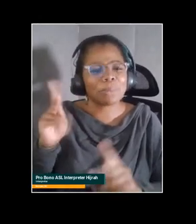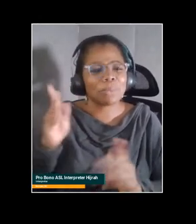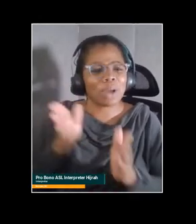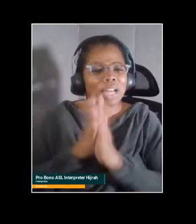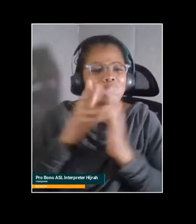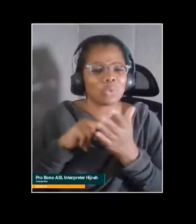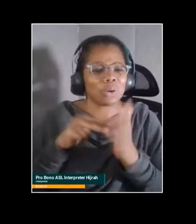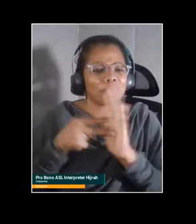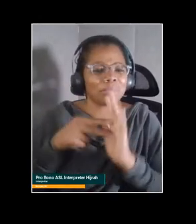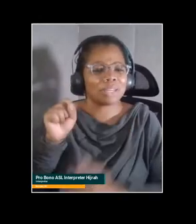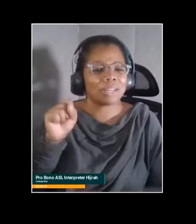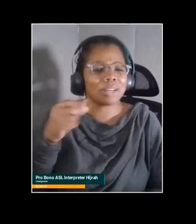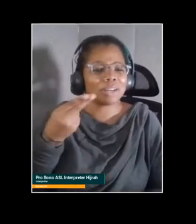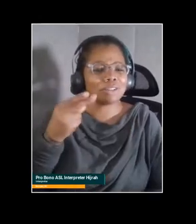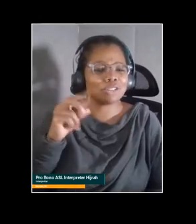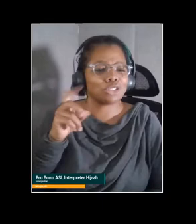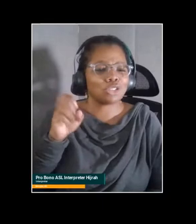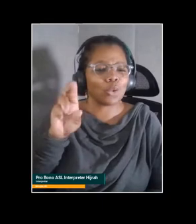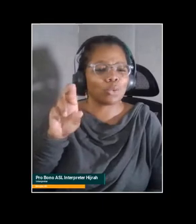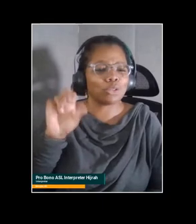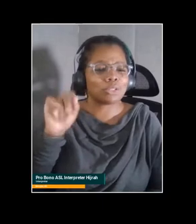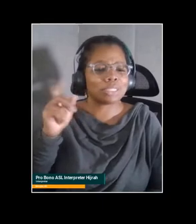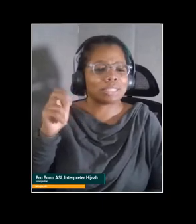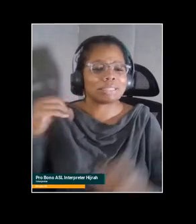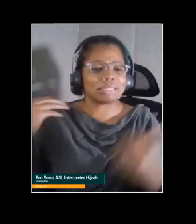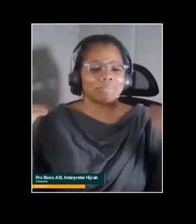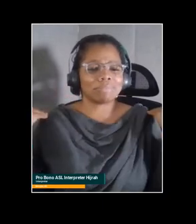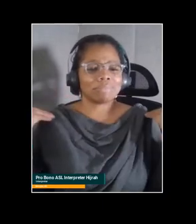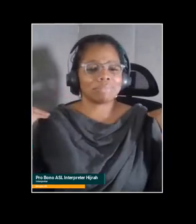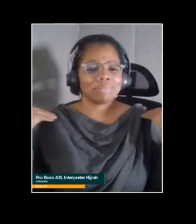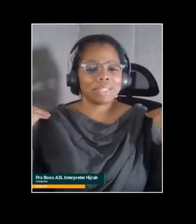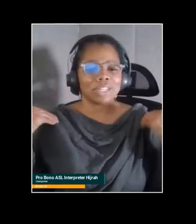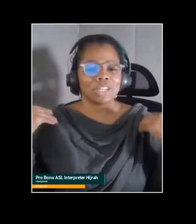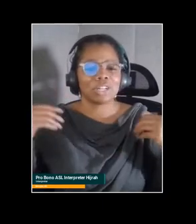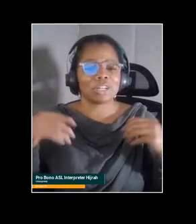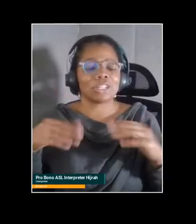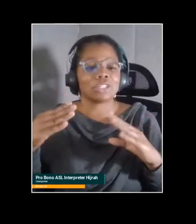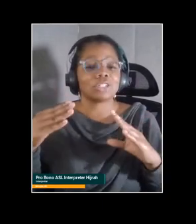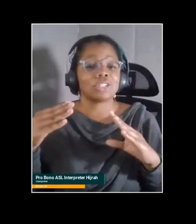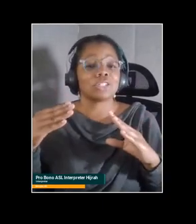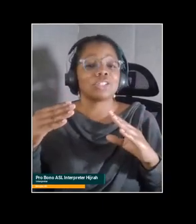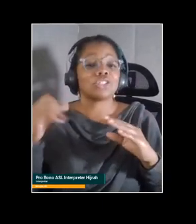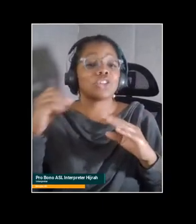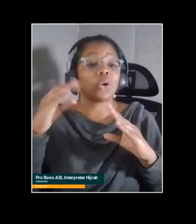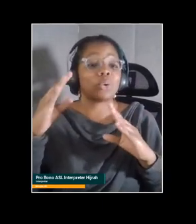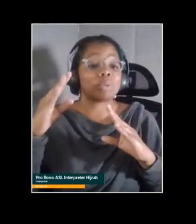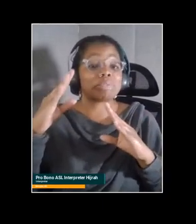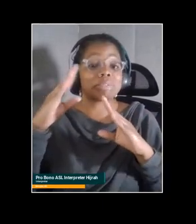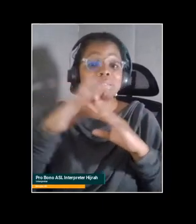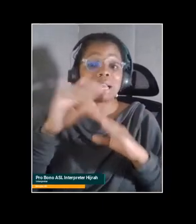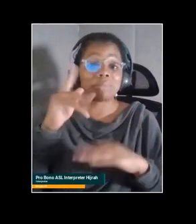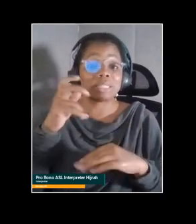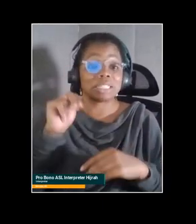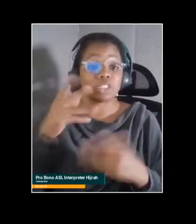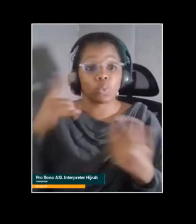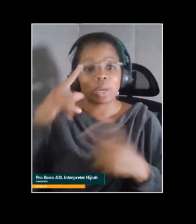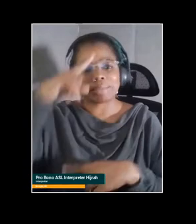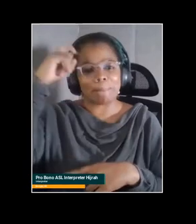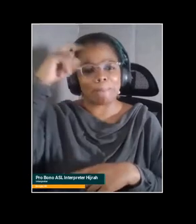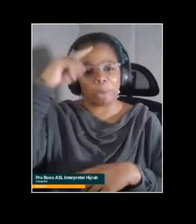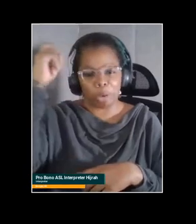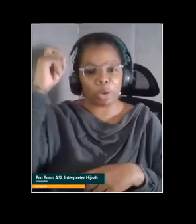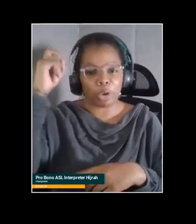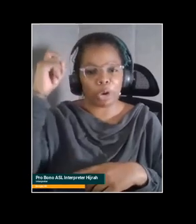by shoulder seasons sometimes. And you'll see that kind of the peak season typically traditionally is the summer,